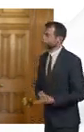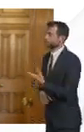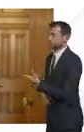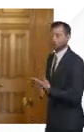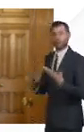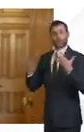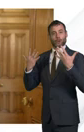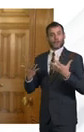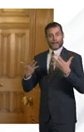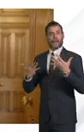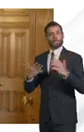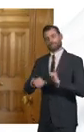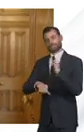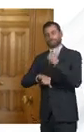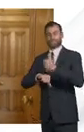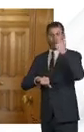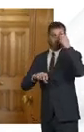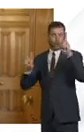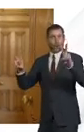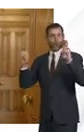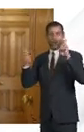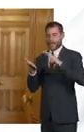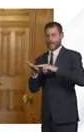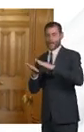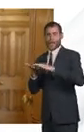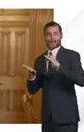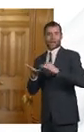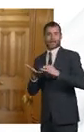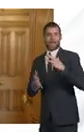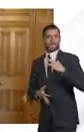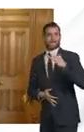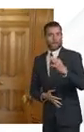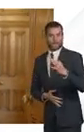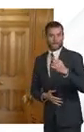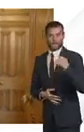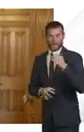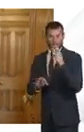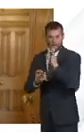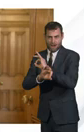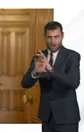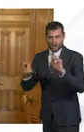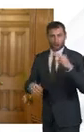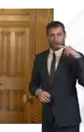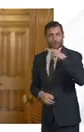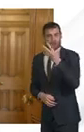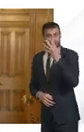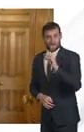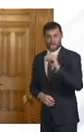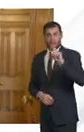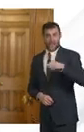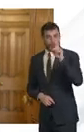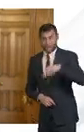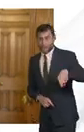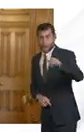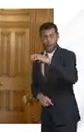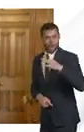we're seeking a quarter of a million volunteers people in good health to help the